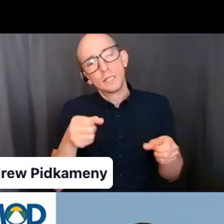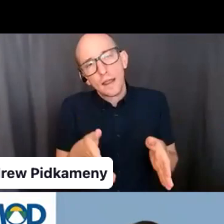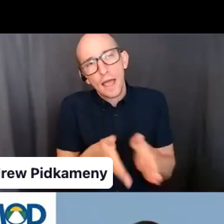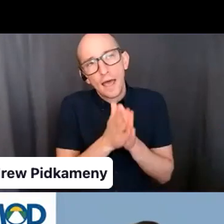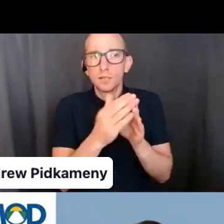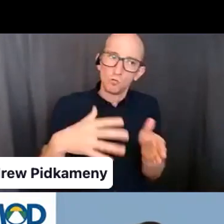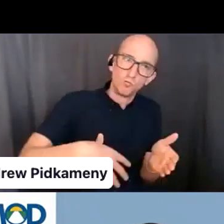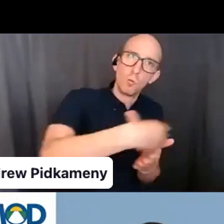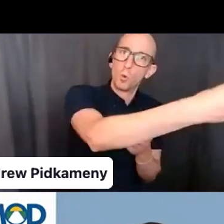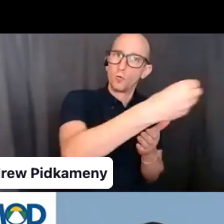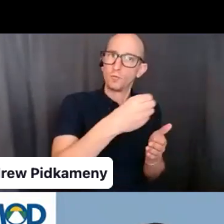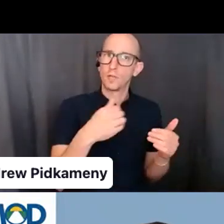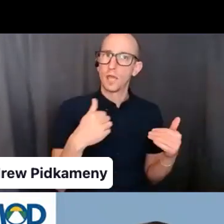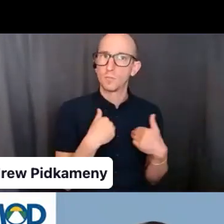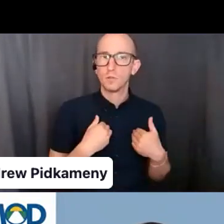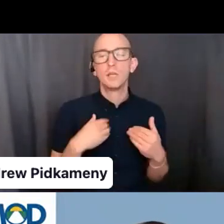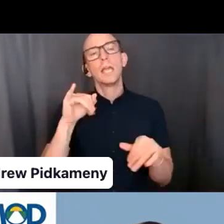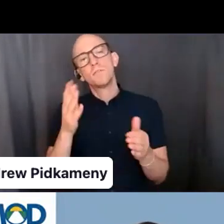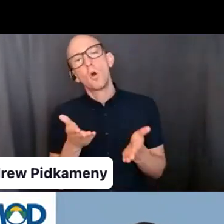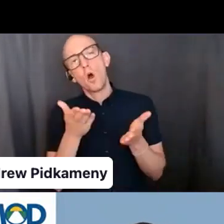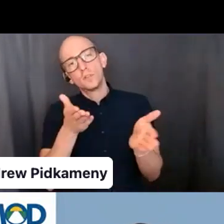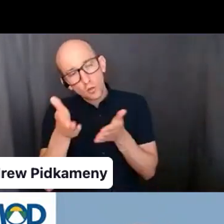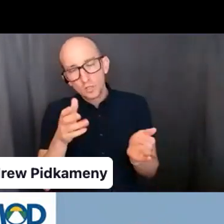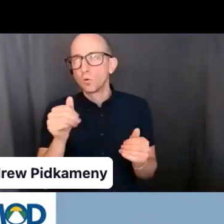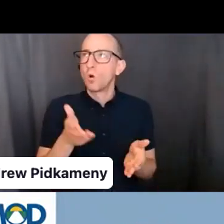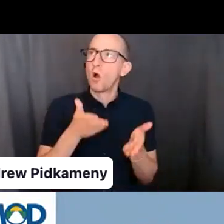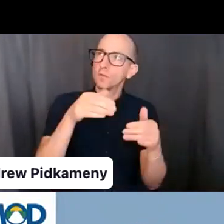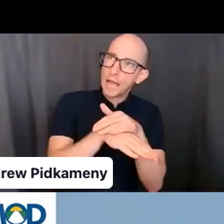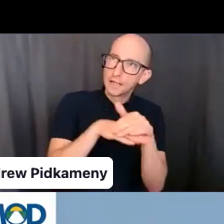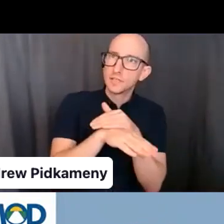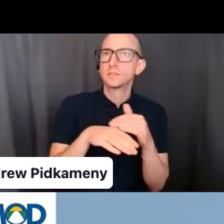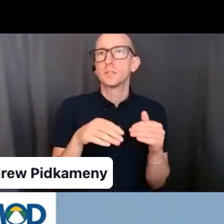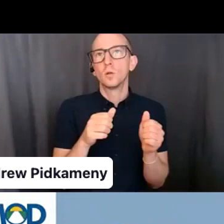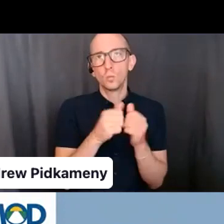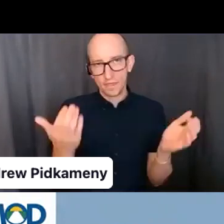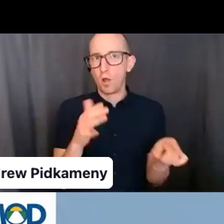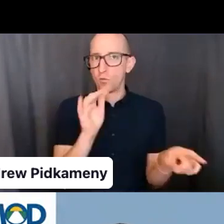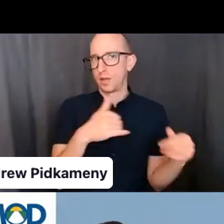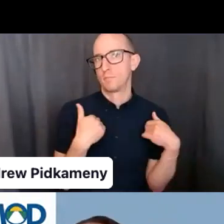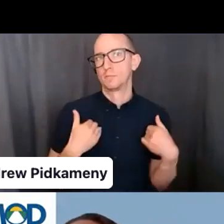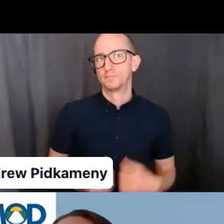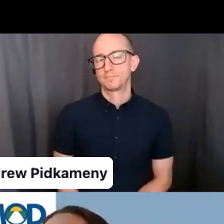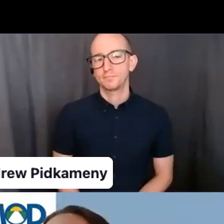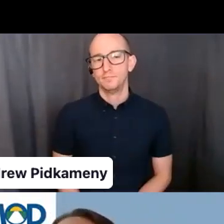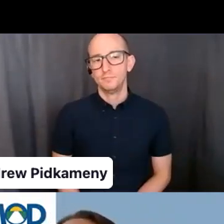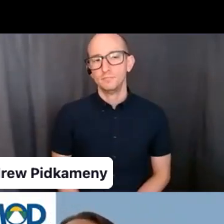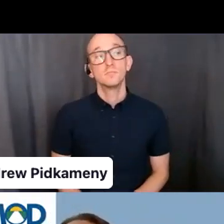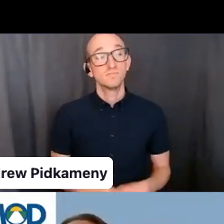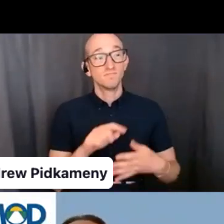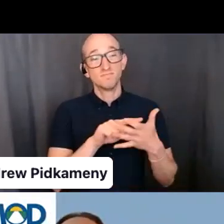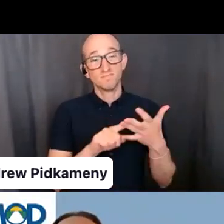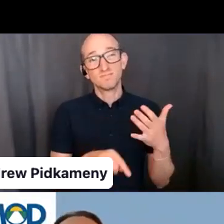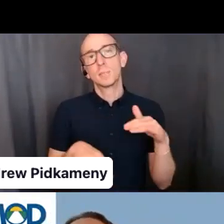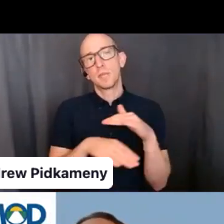as long as you offer them service or access without the dog. So those are the basic